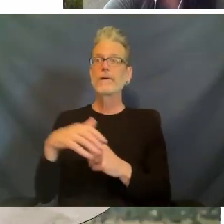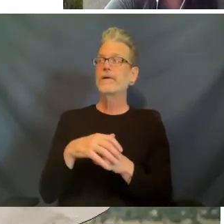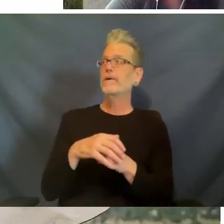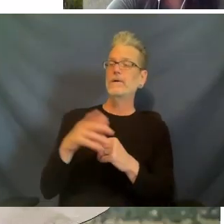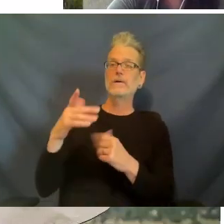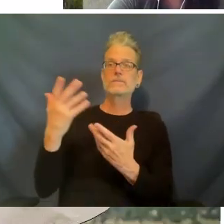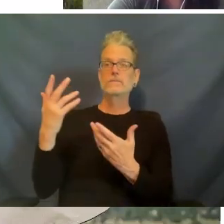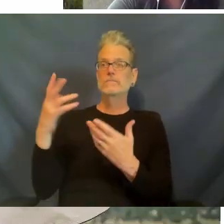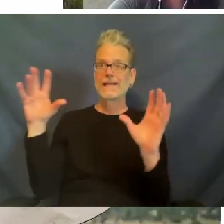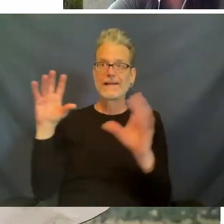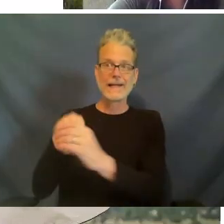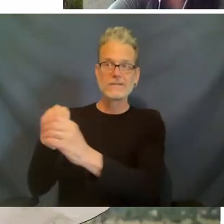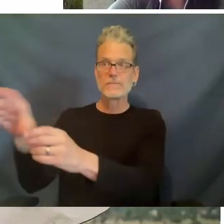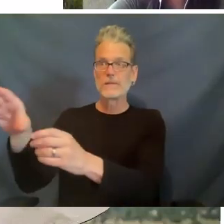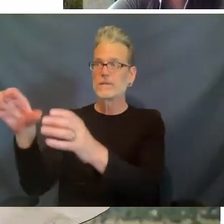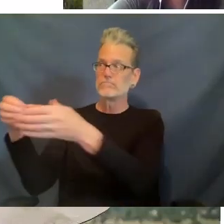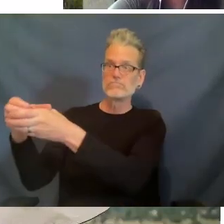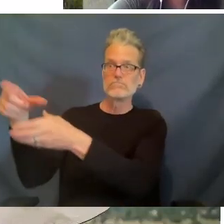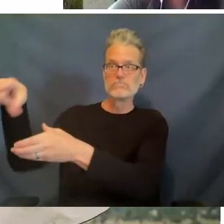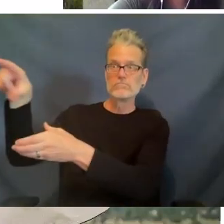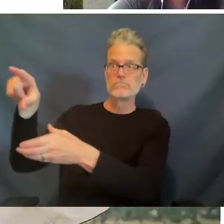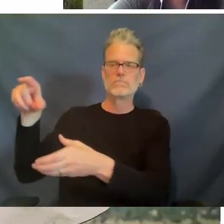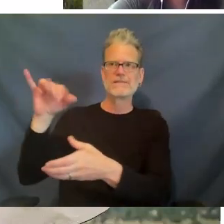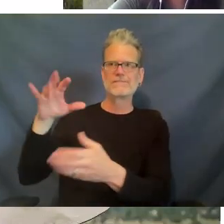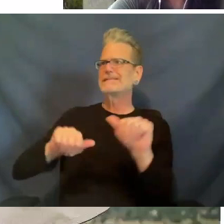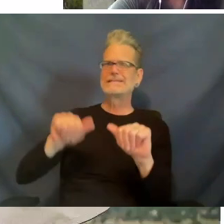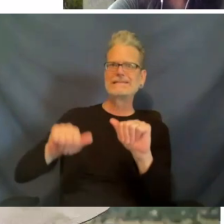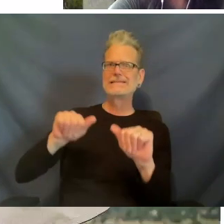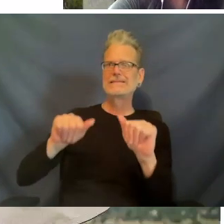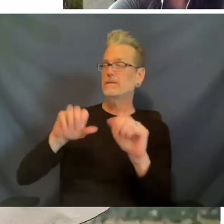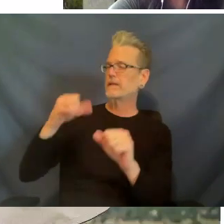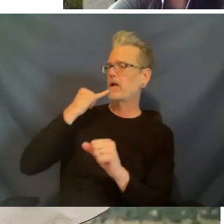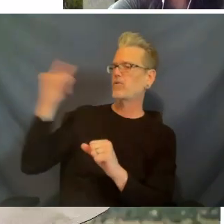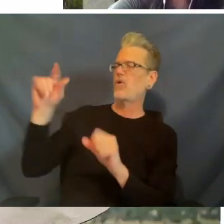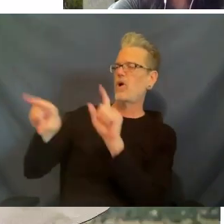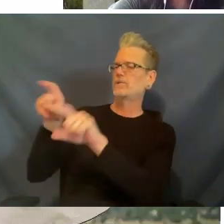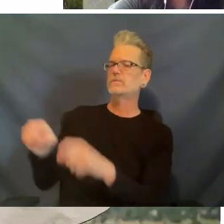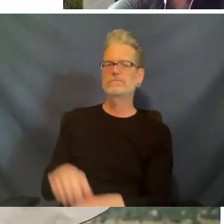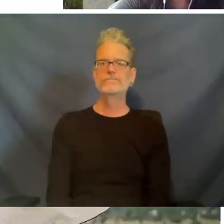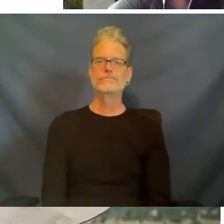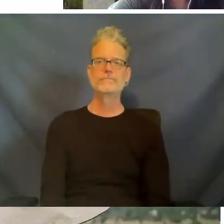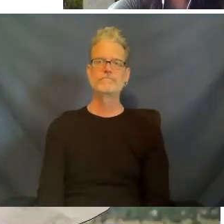branch can help answer some of these questions if you're unsure. So let's go to the next slide.